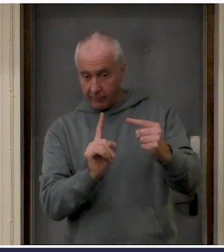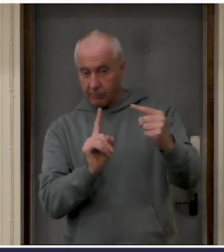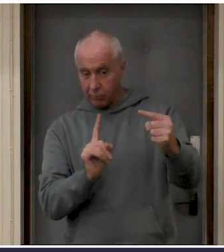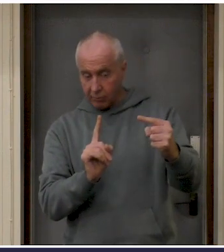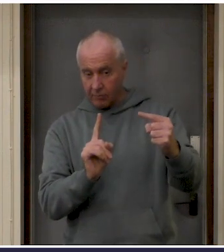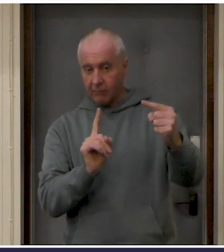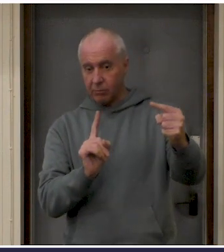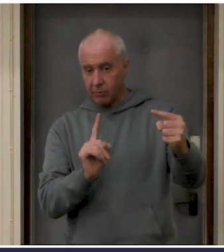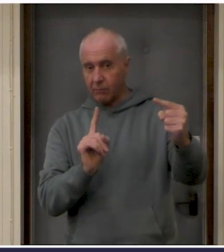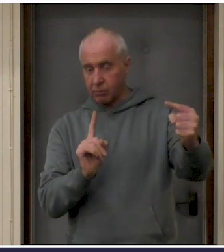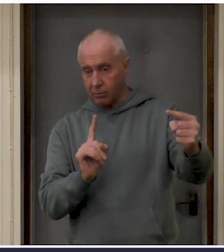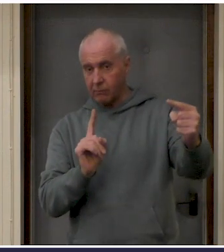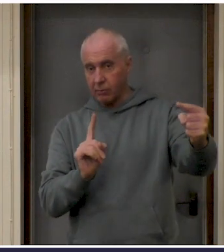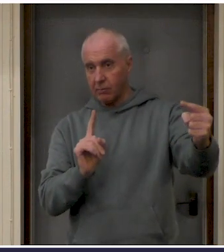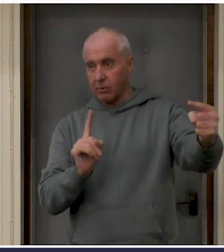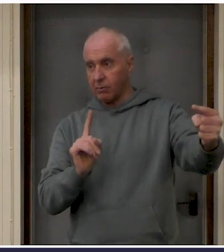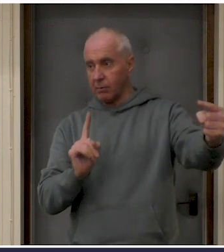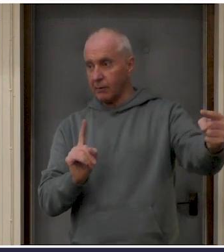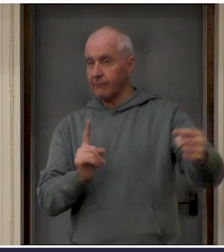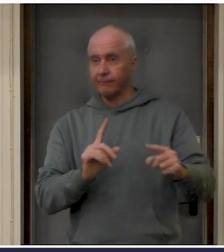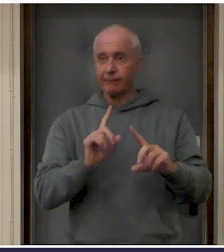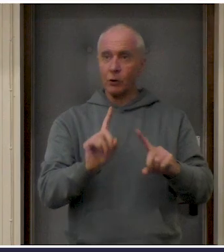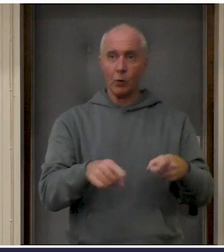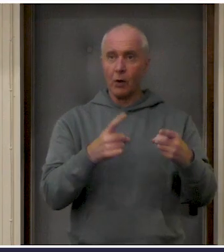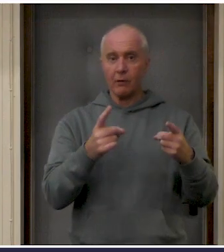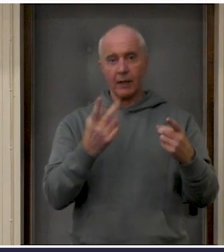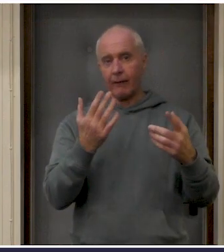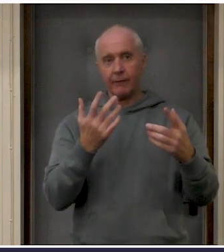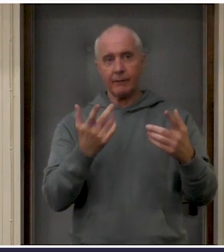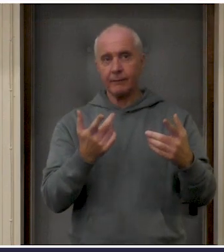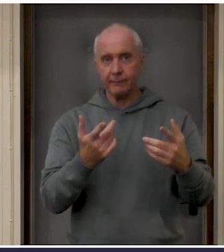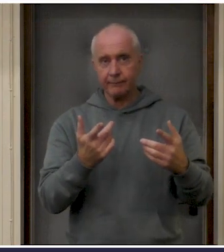further away people are, they count for less. And essentially you can't have above a certain threshold. So you